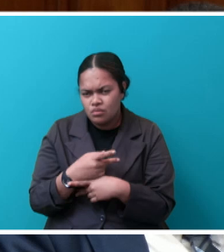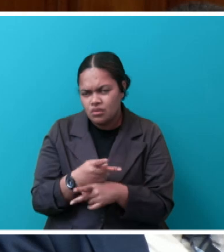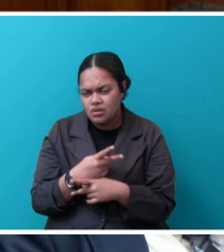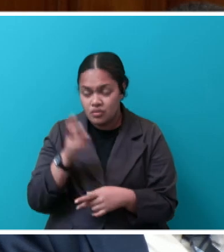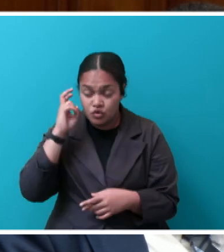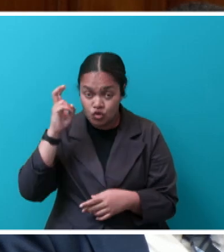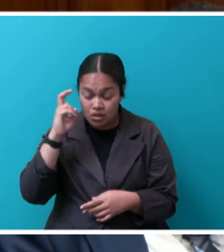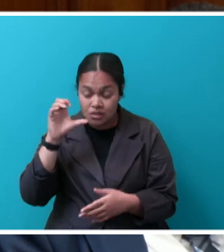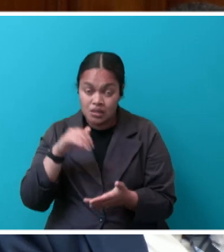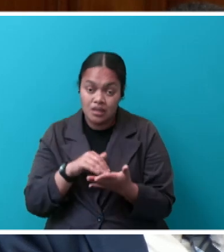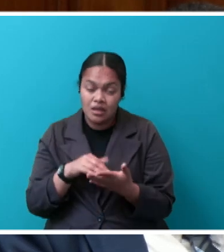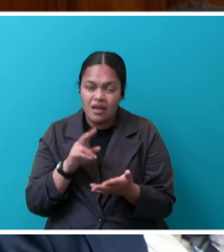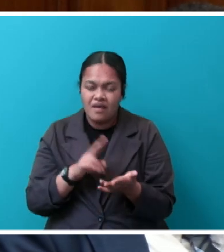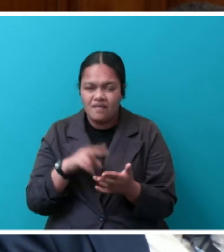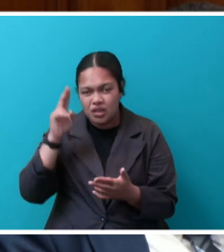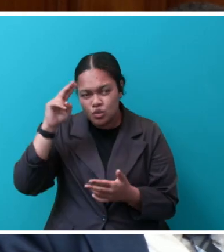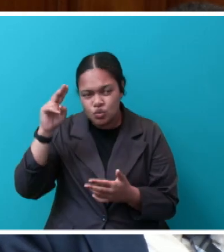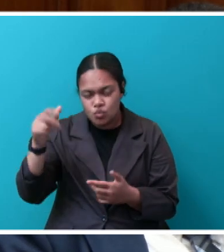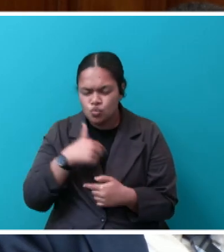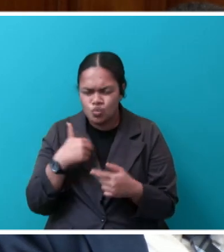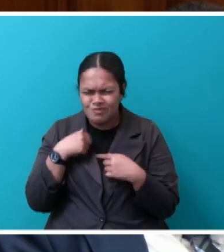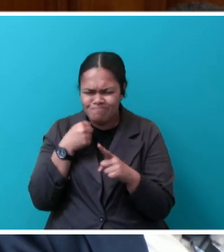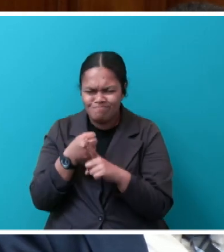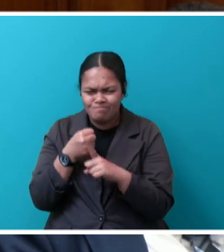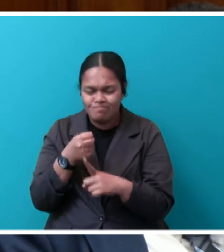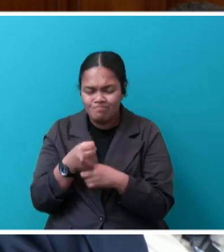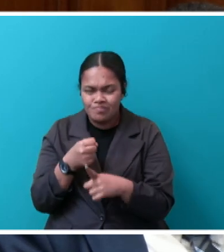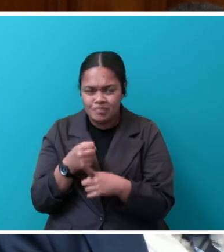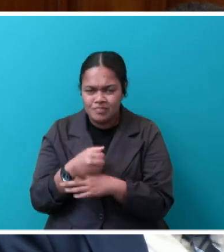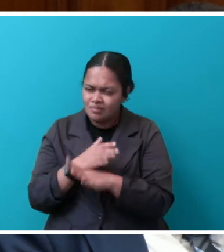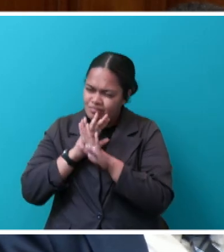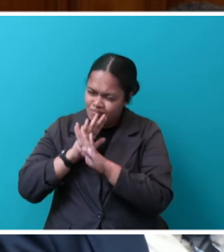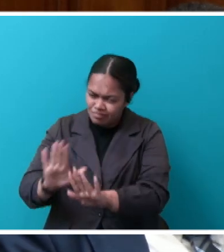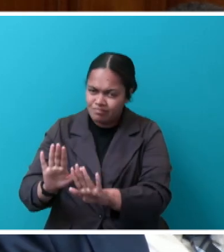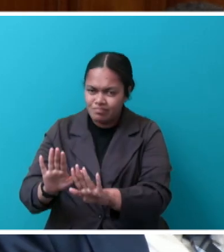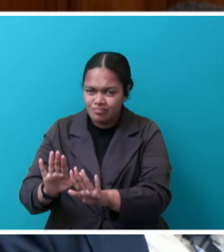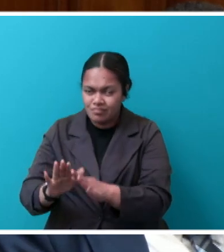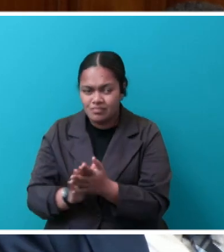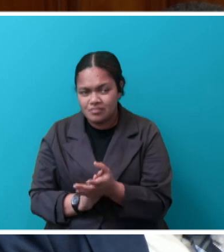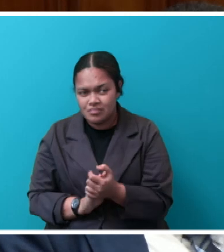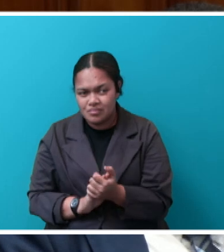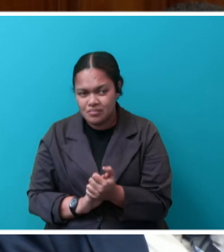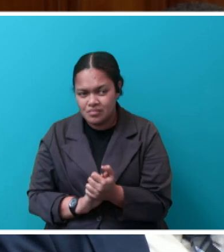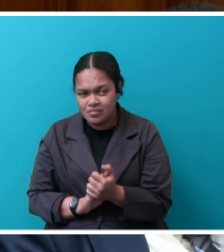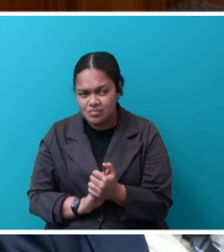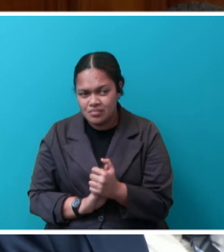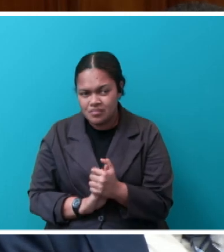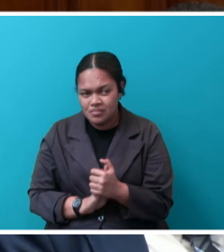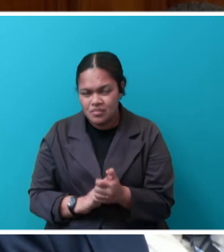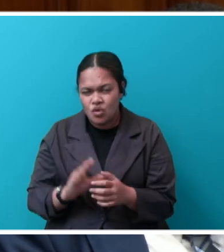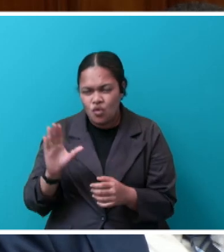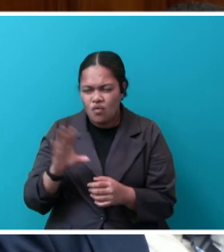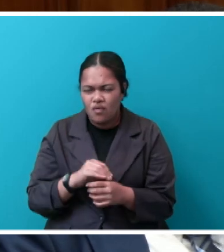at FNU. And we also fought very hard, resisting the annexa of the NTPC